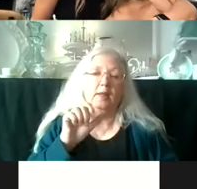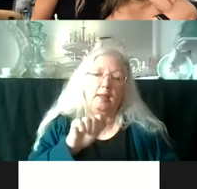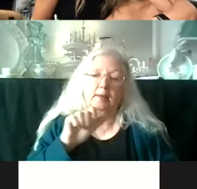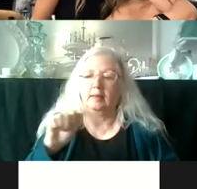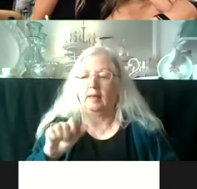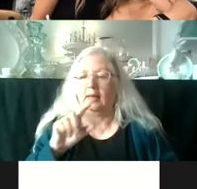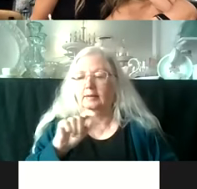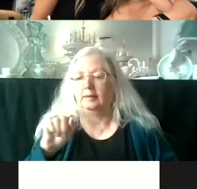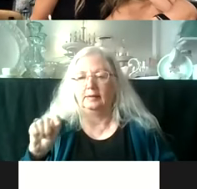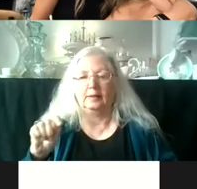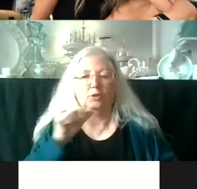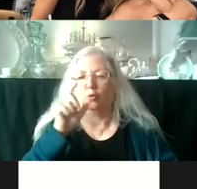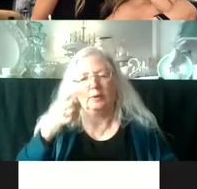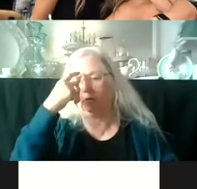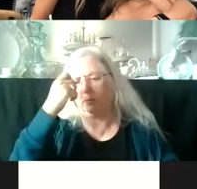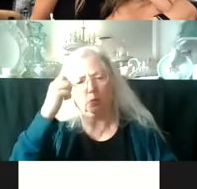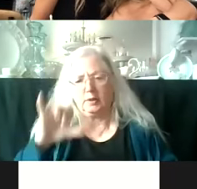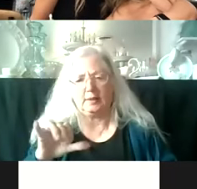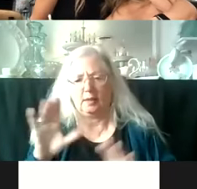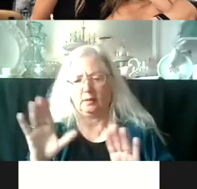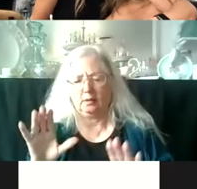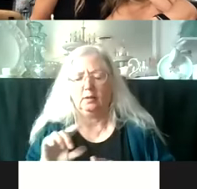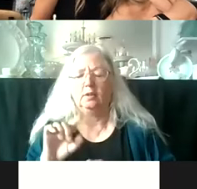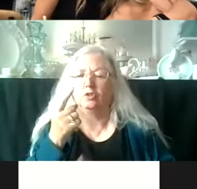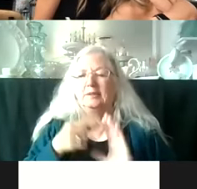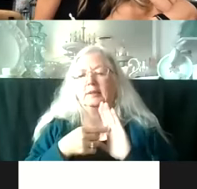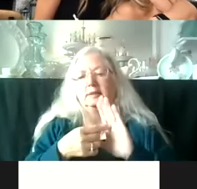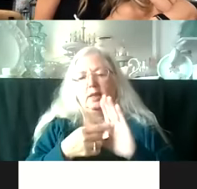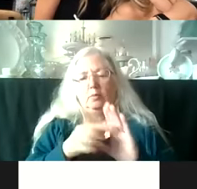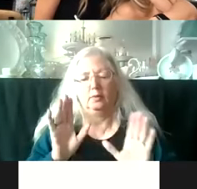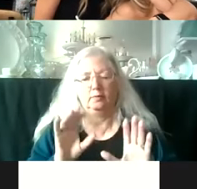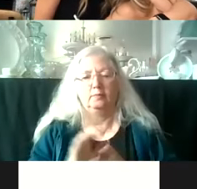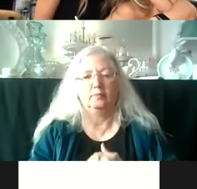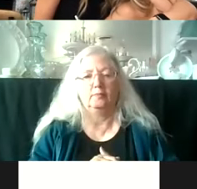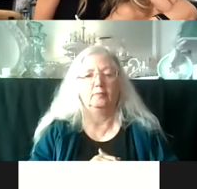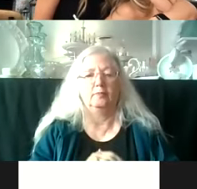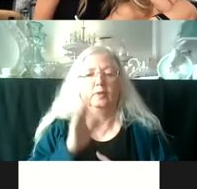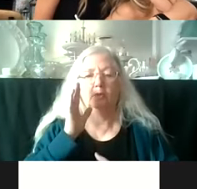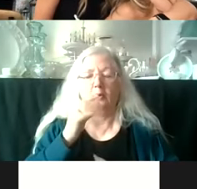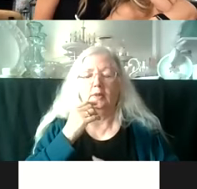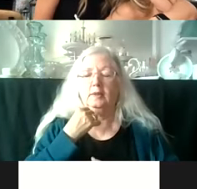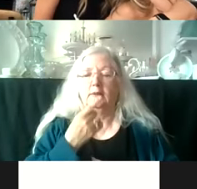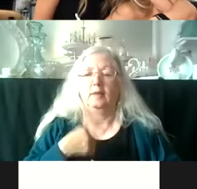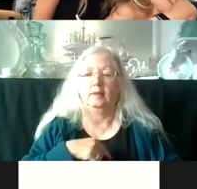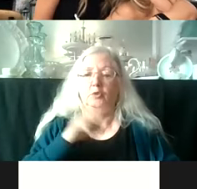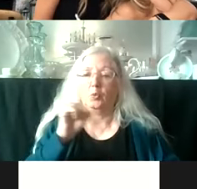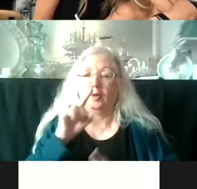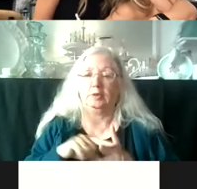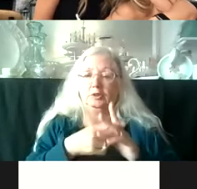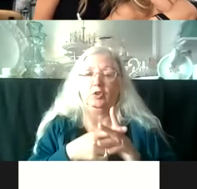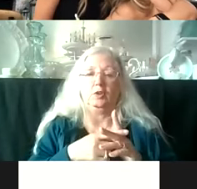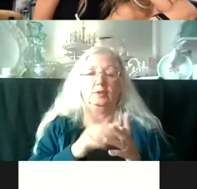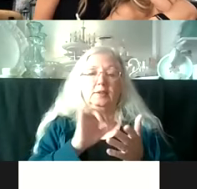the same way you have to memorize some of the other things that we'll talk about, but that's just an example of that. And that is going to tell us our starting point. That's that DART finding